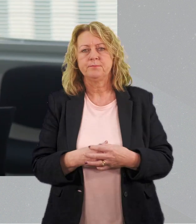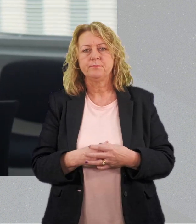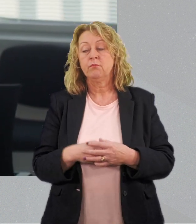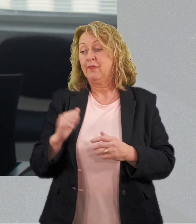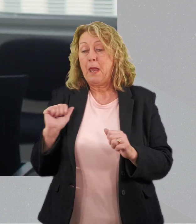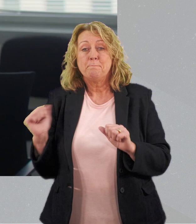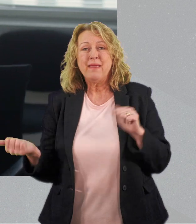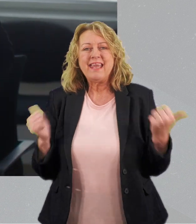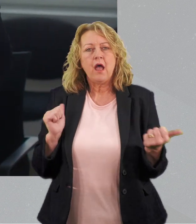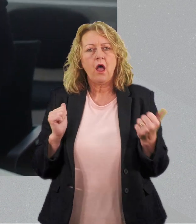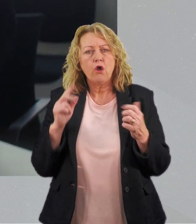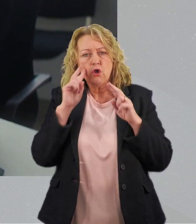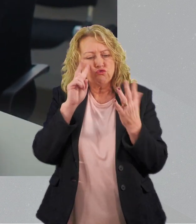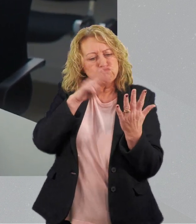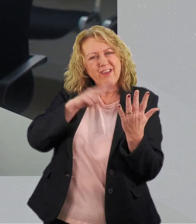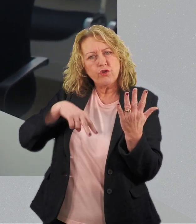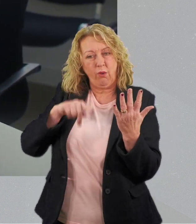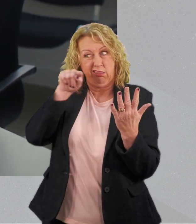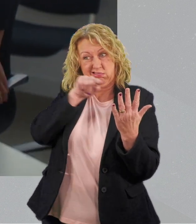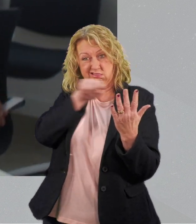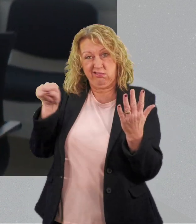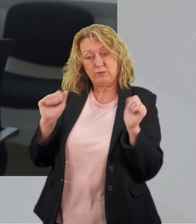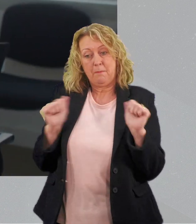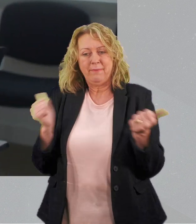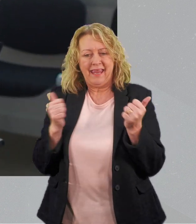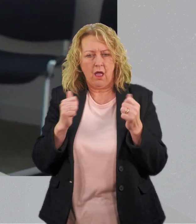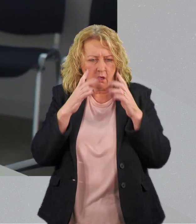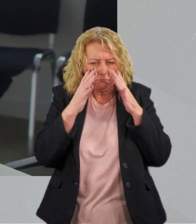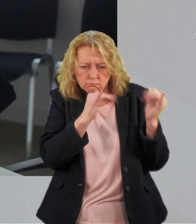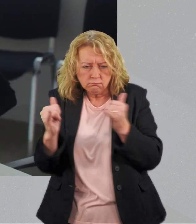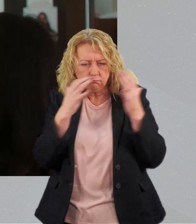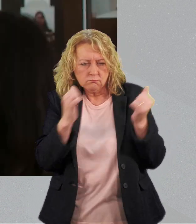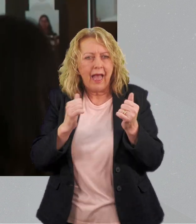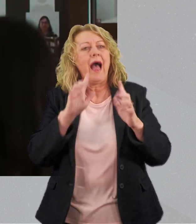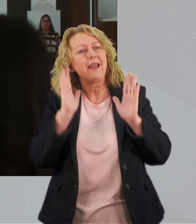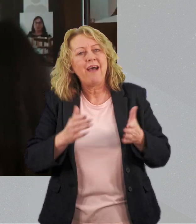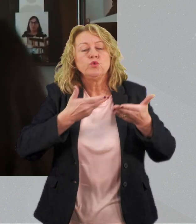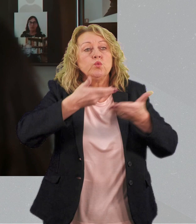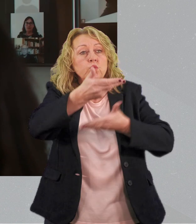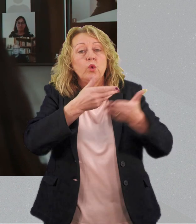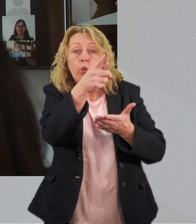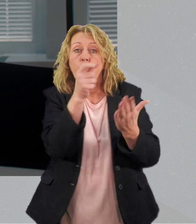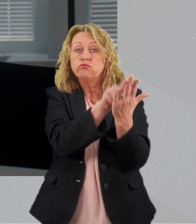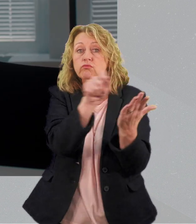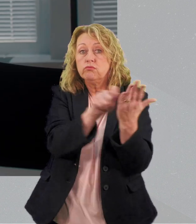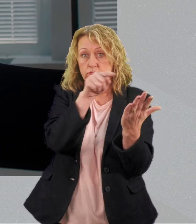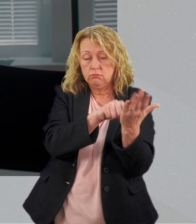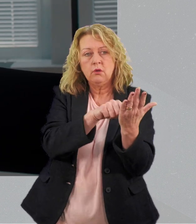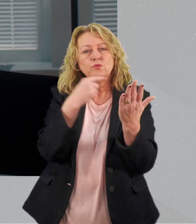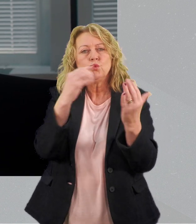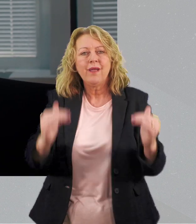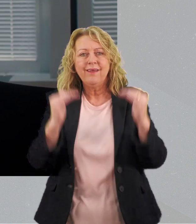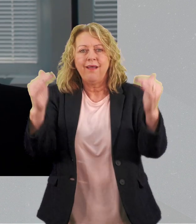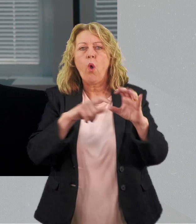So peer review is really the scrutiny and then negotiation with the authors about how to improve the quality